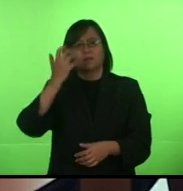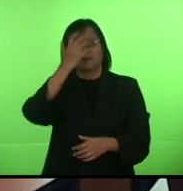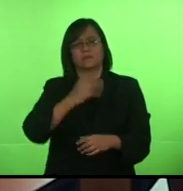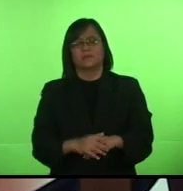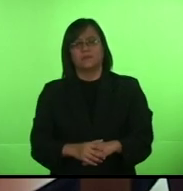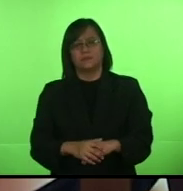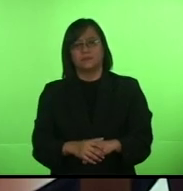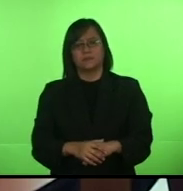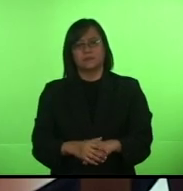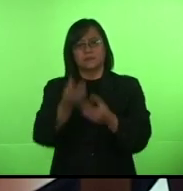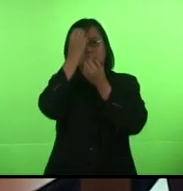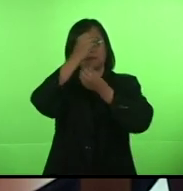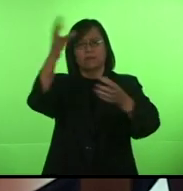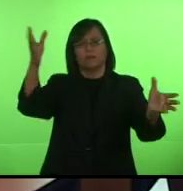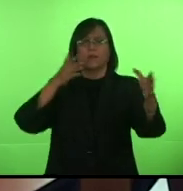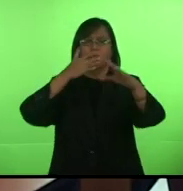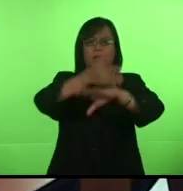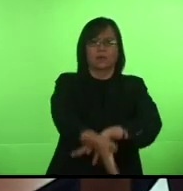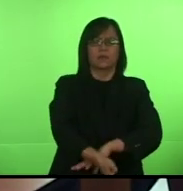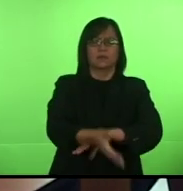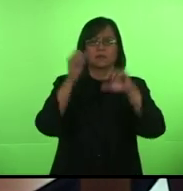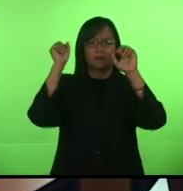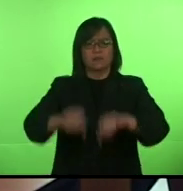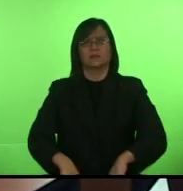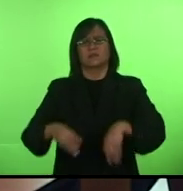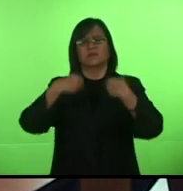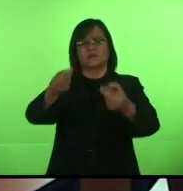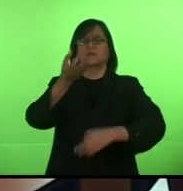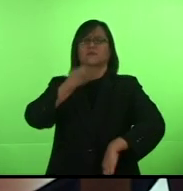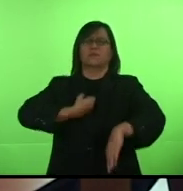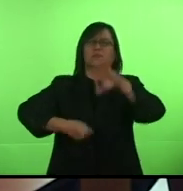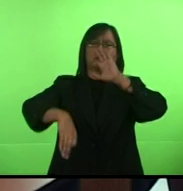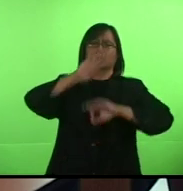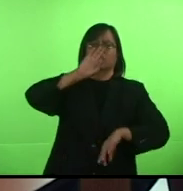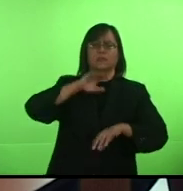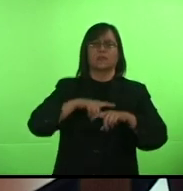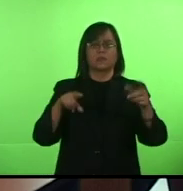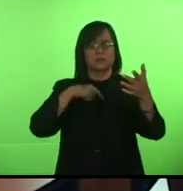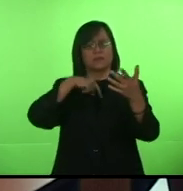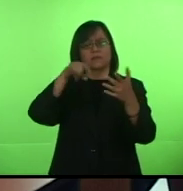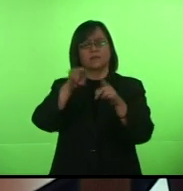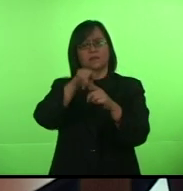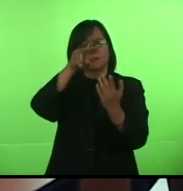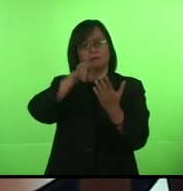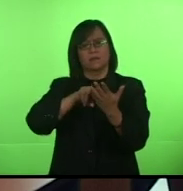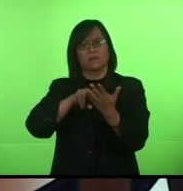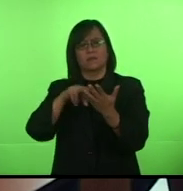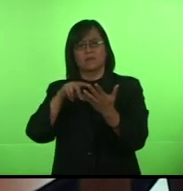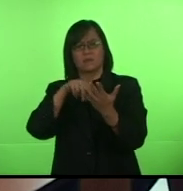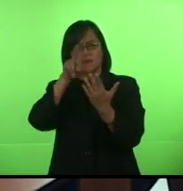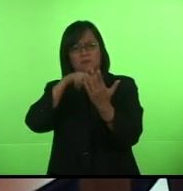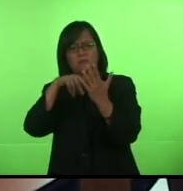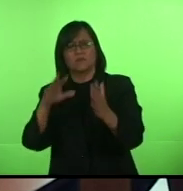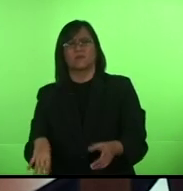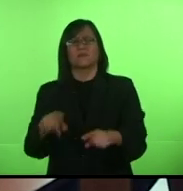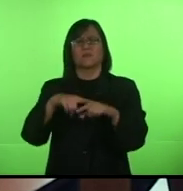Well, information overload can cause frustration and cast doubts on the reader's credibility.